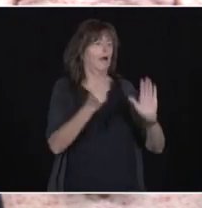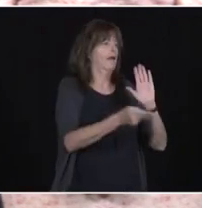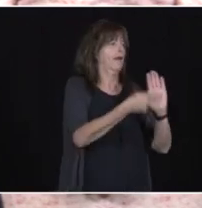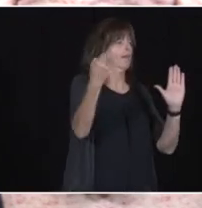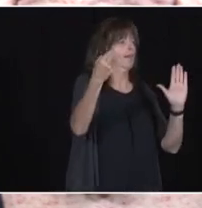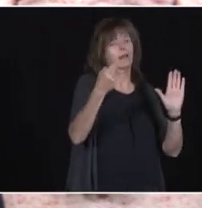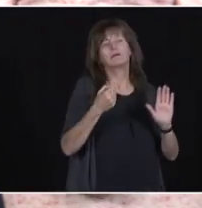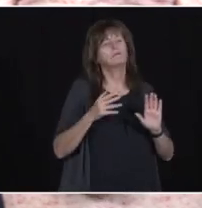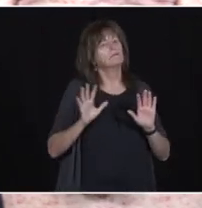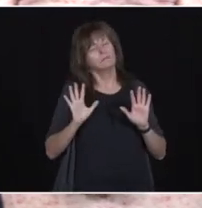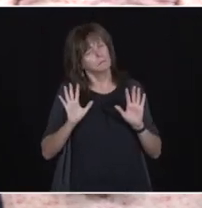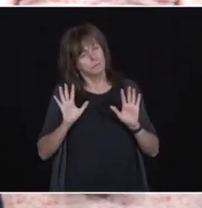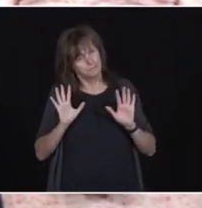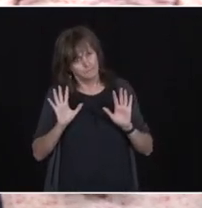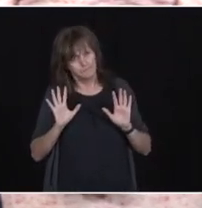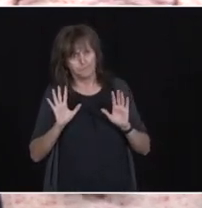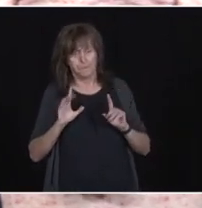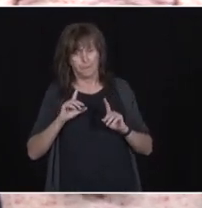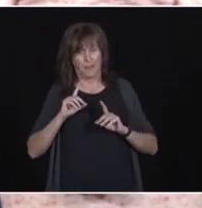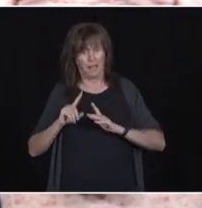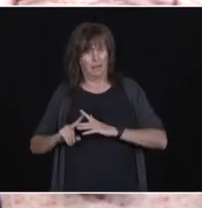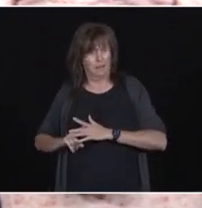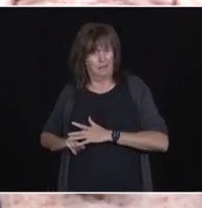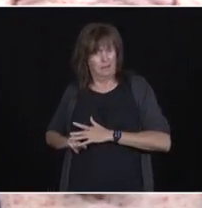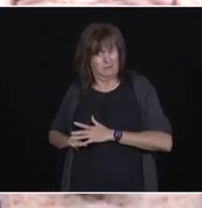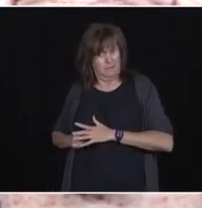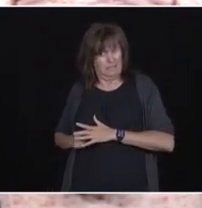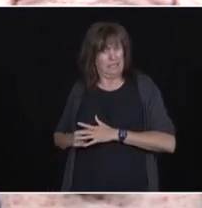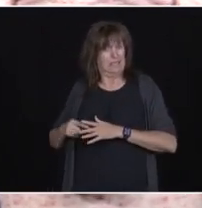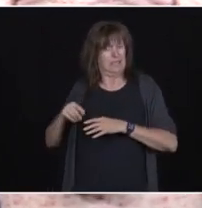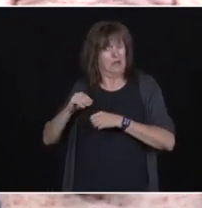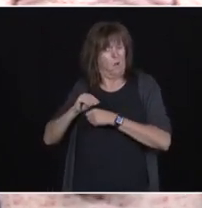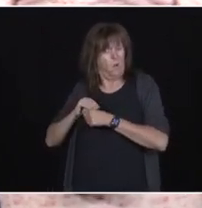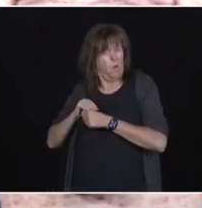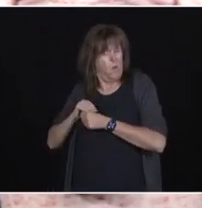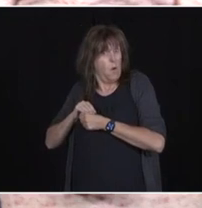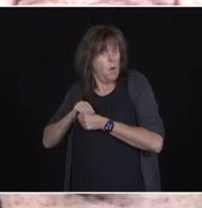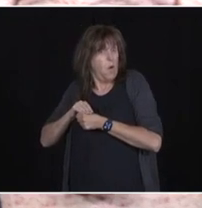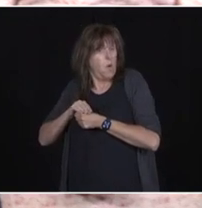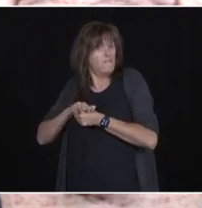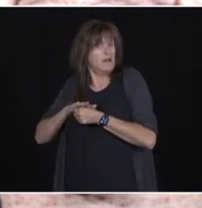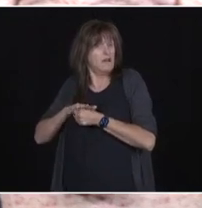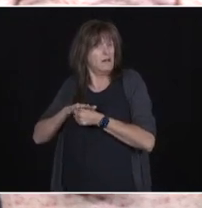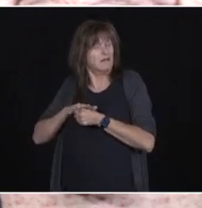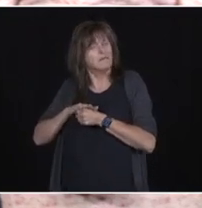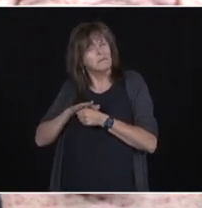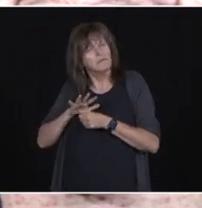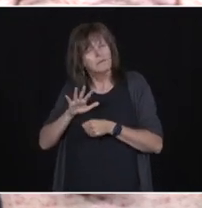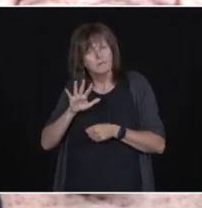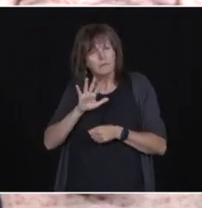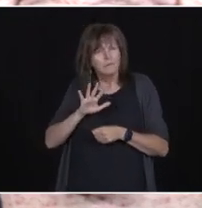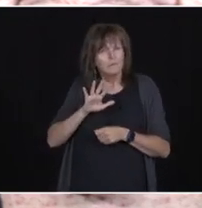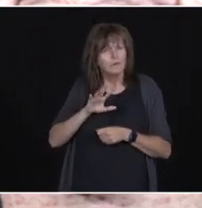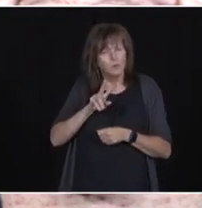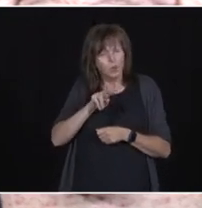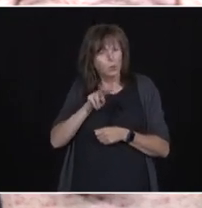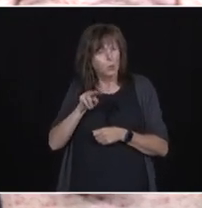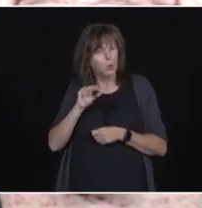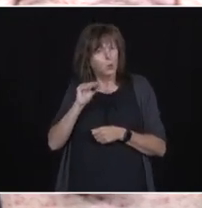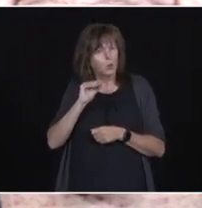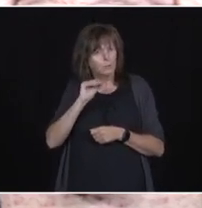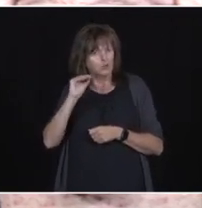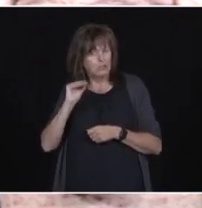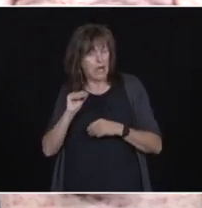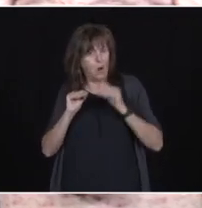facing, we had about 21-22%. Homes, which is unacceptable. We had close to 80% that were clean as a